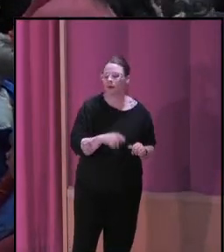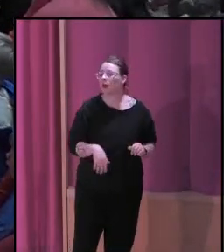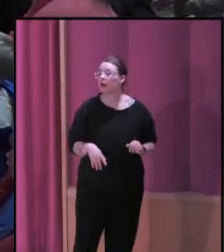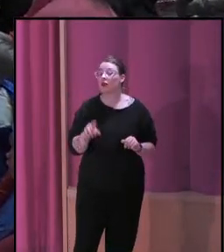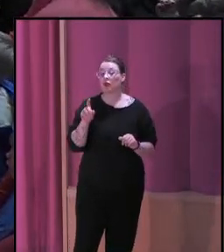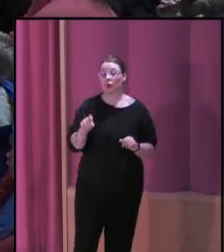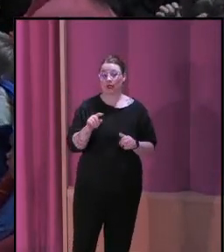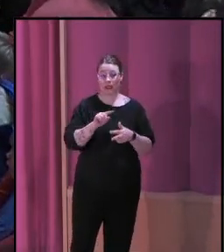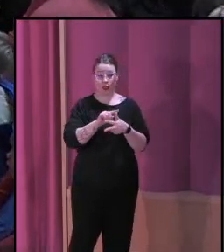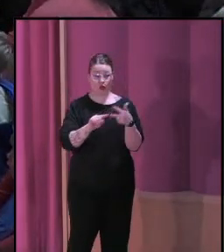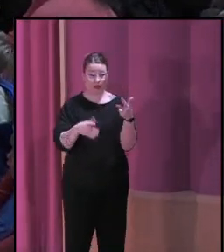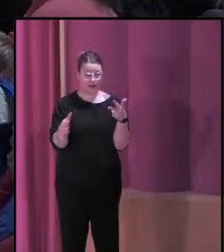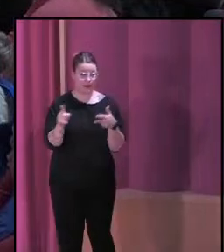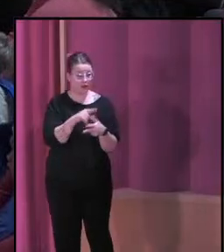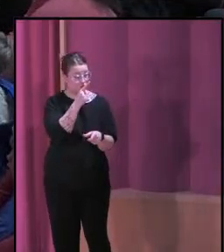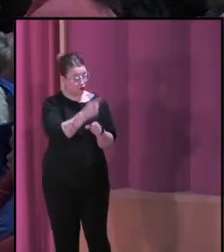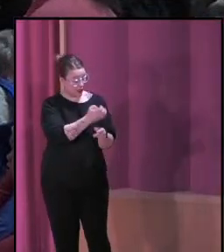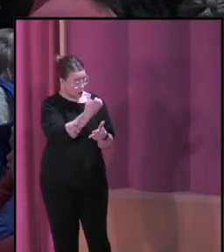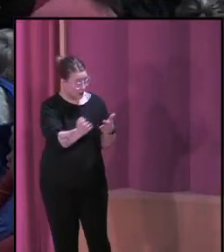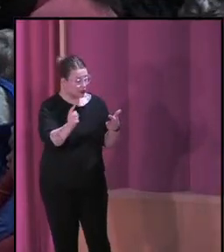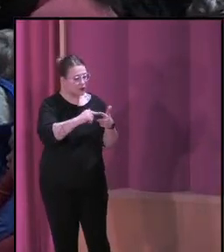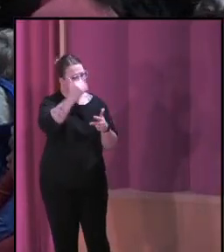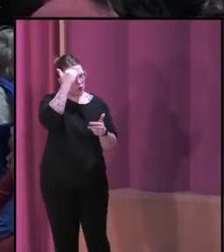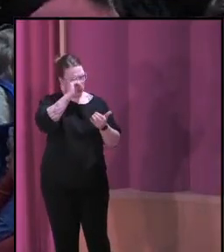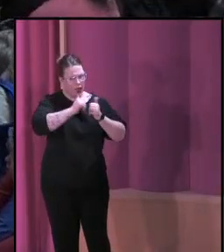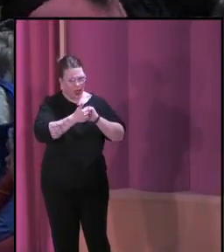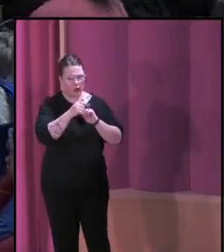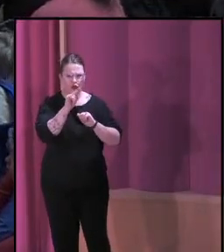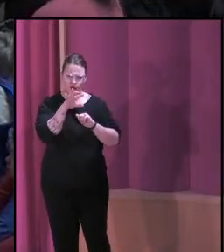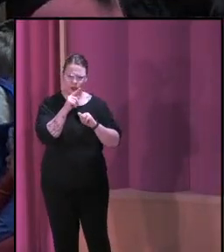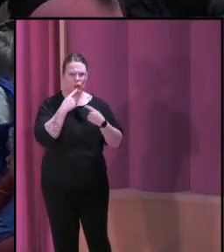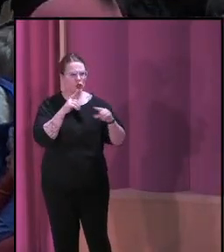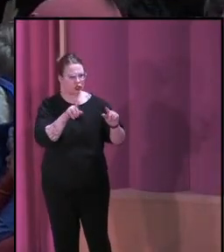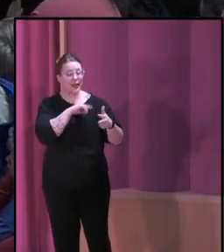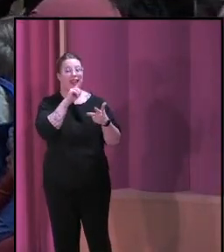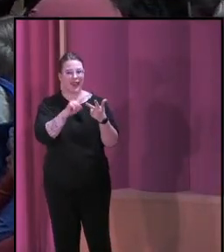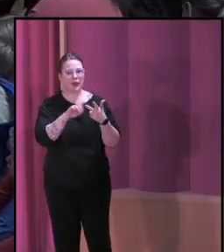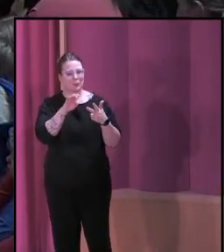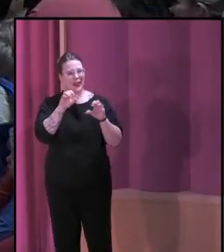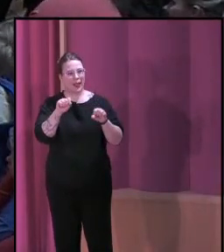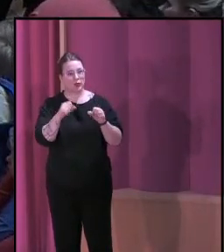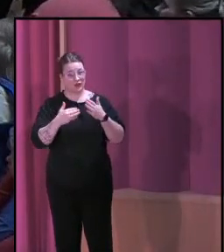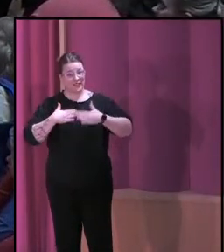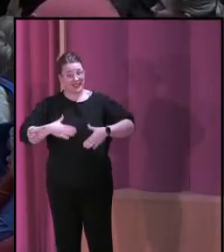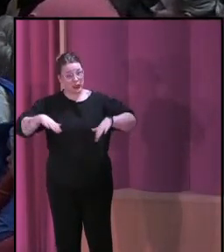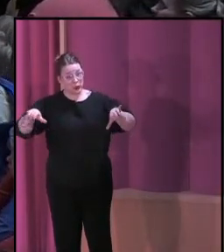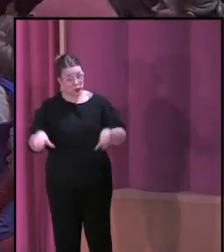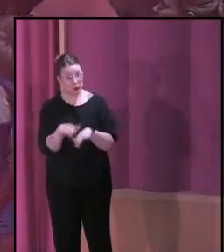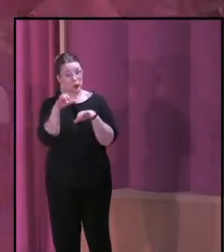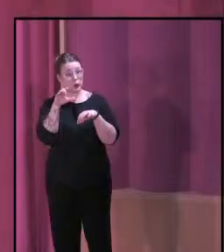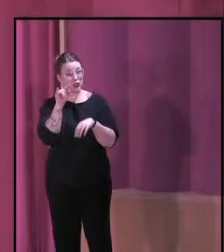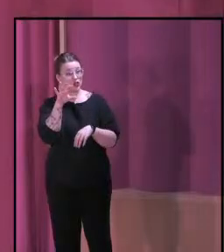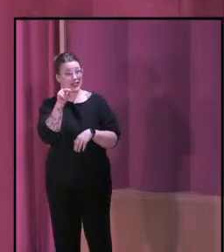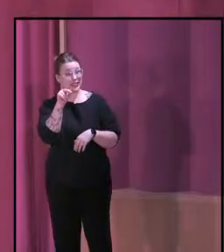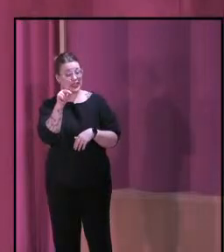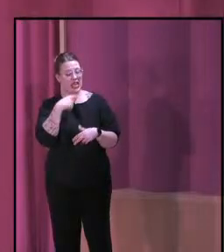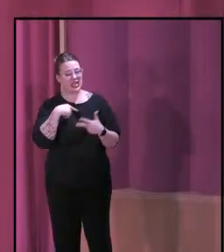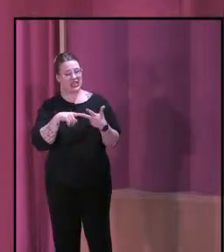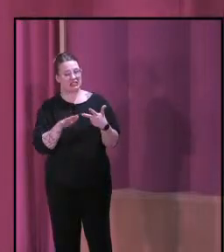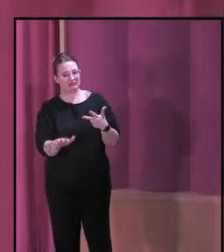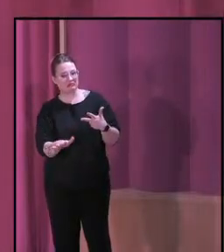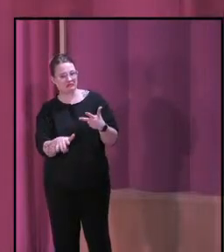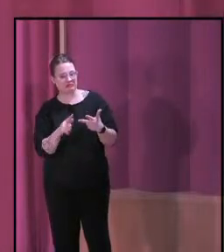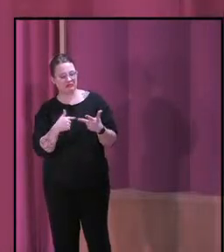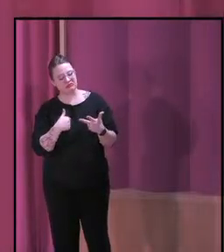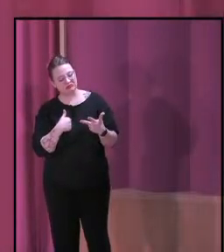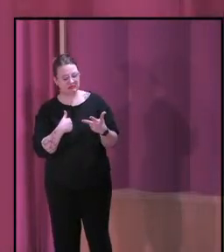right equipment, which I have. You have to know how the trick works, which I do. And you have to be able to do the trick. That one's not 100%. I don't like to